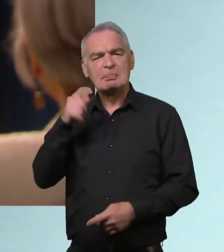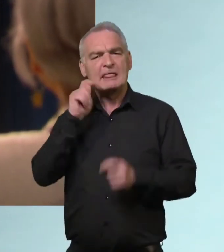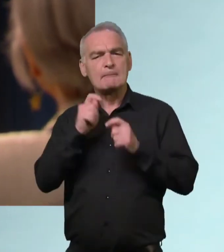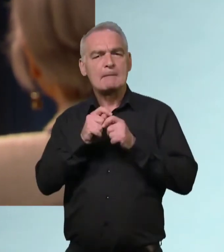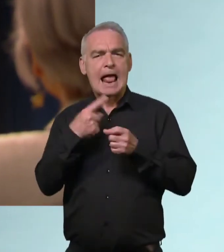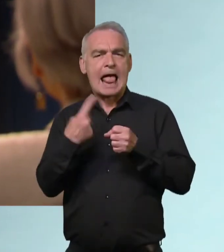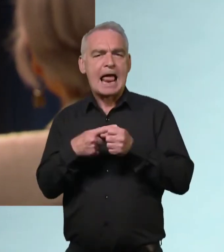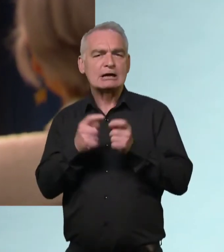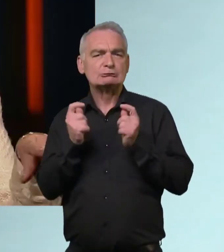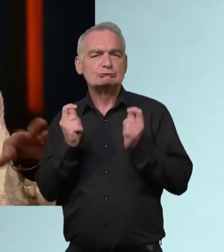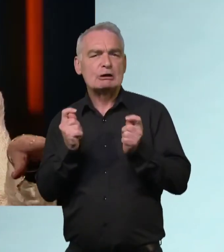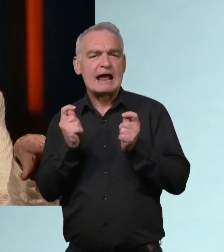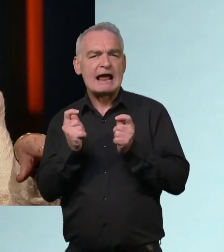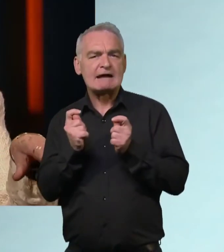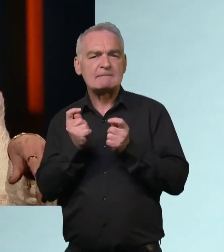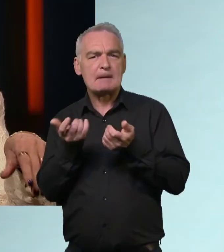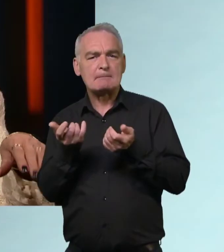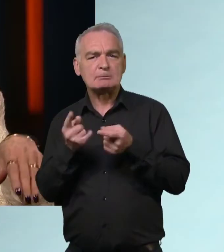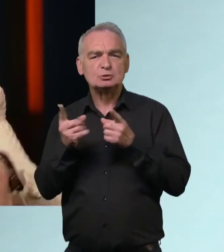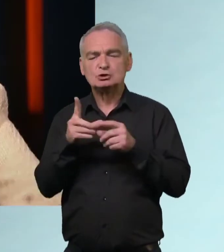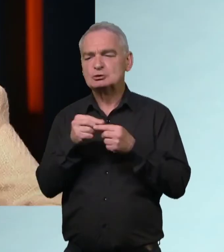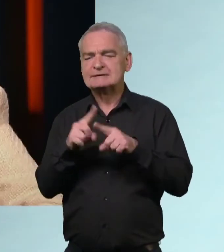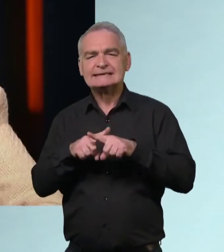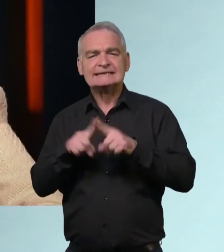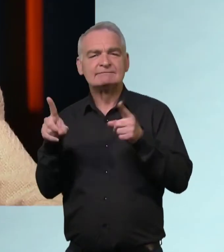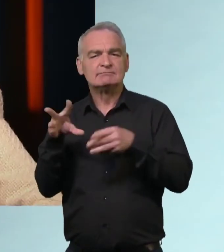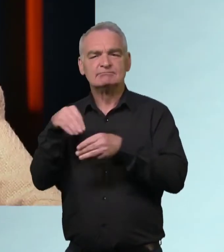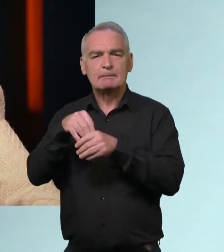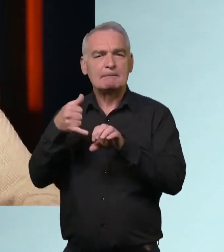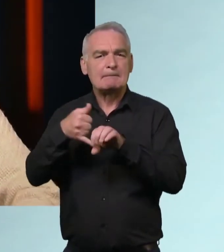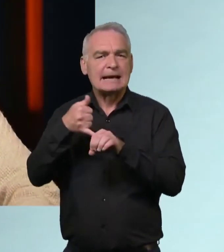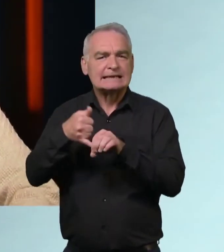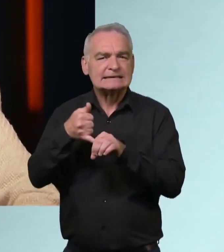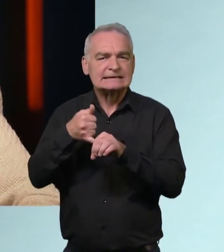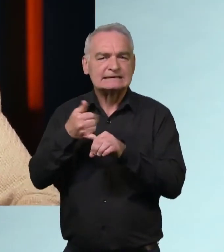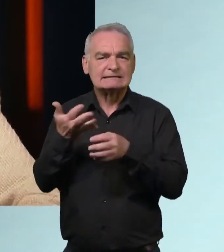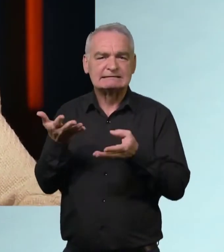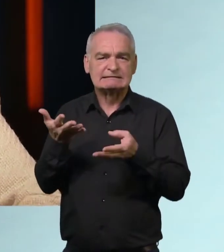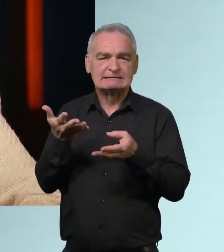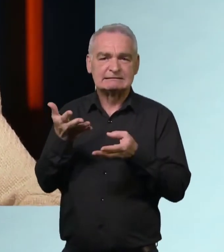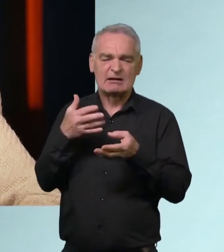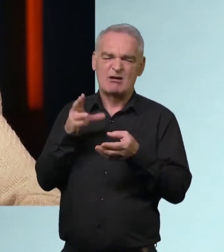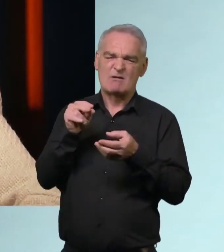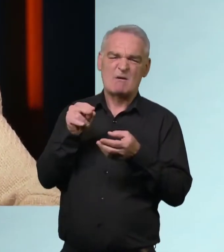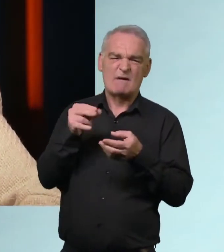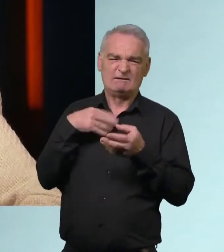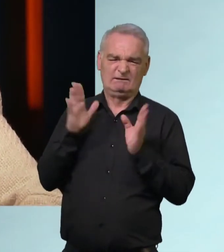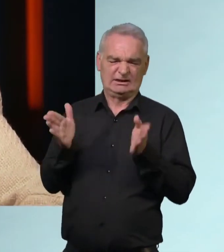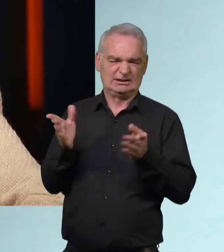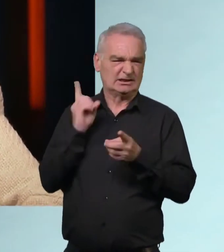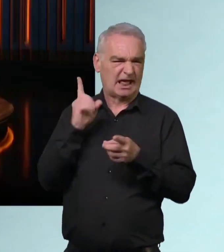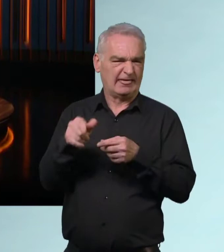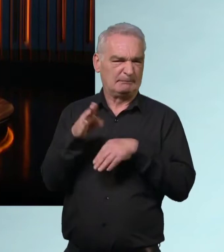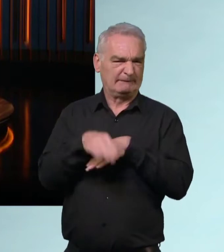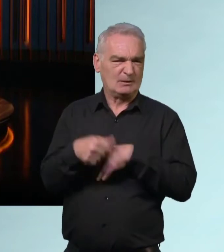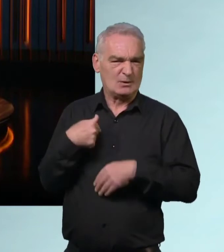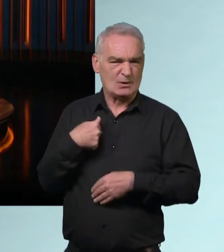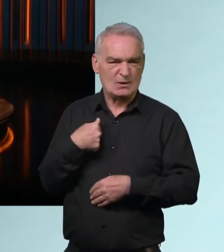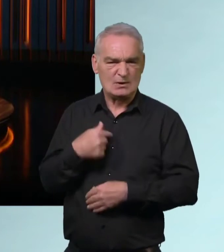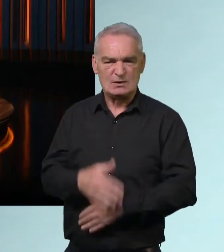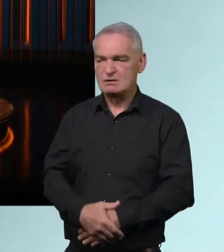thinking, maybe I can do something else in medicine. And I thought, oh God, no, I've done that. Yeah. So. How long were you